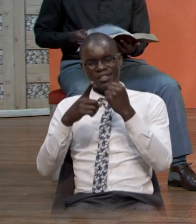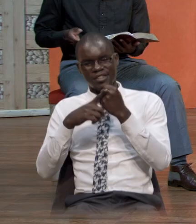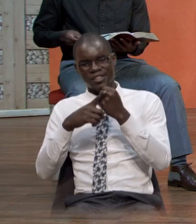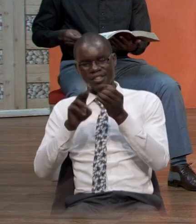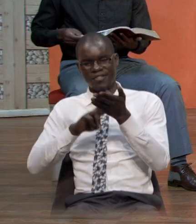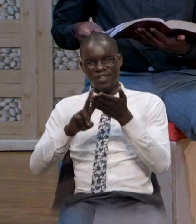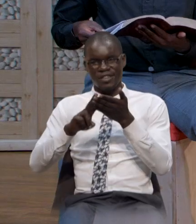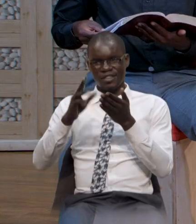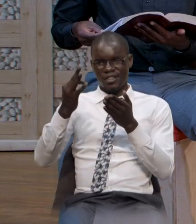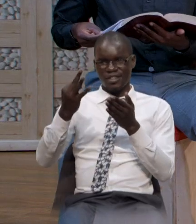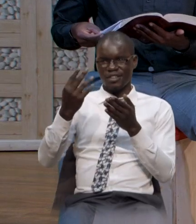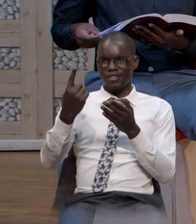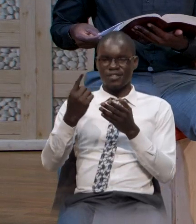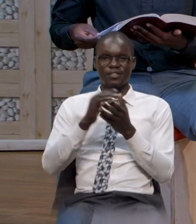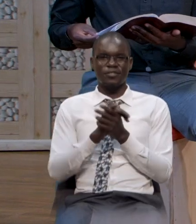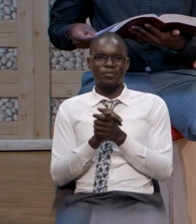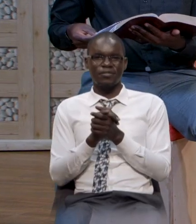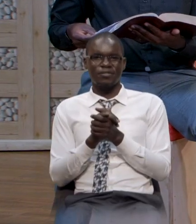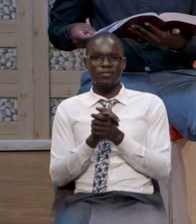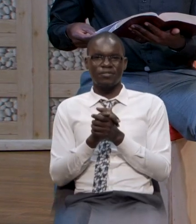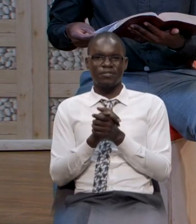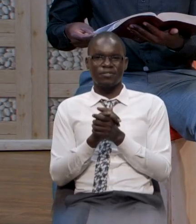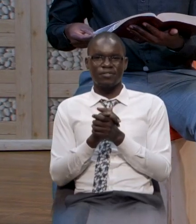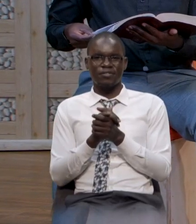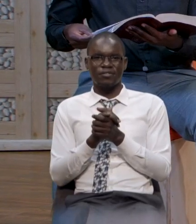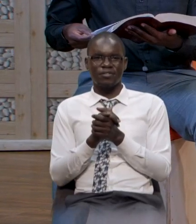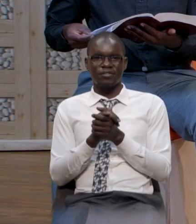Luke chapter 6 verse 31.